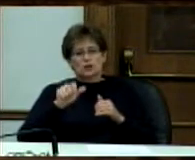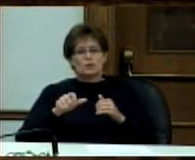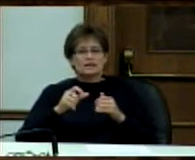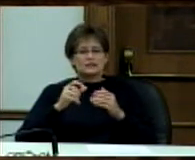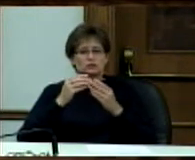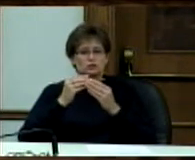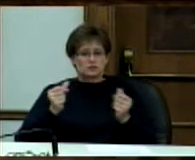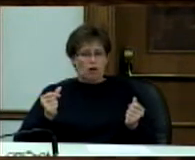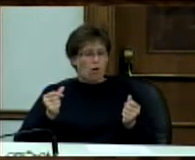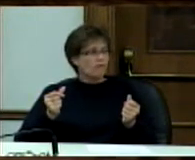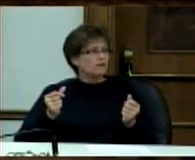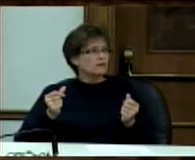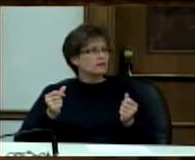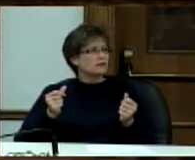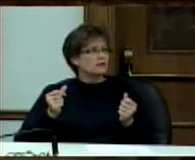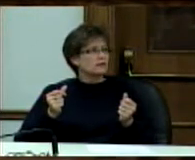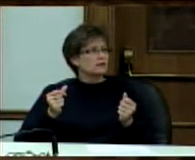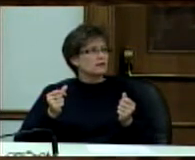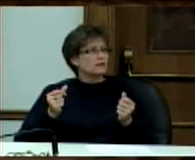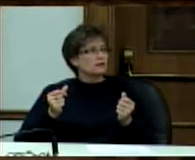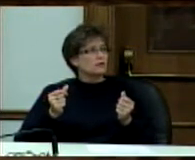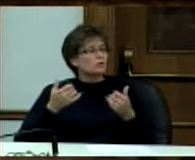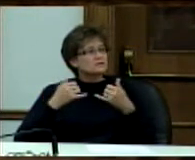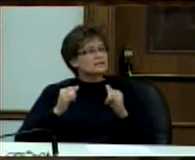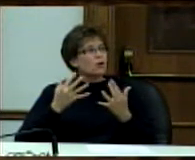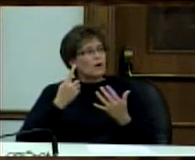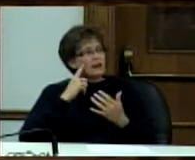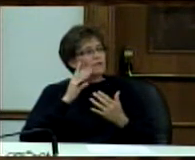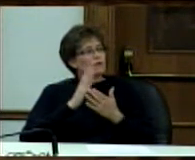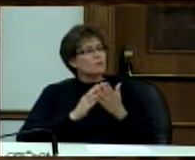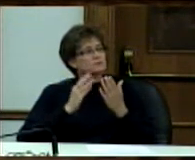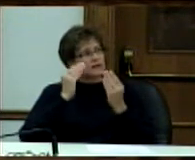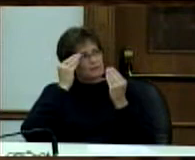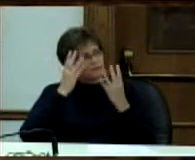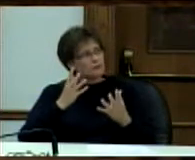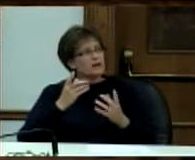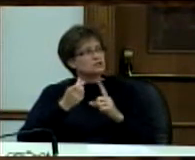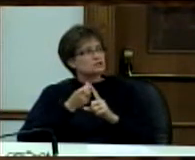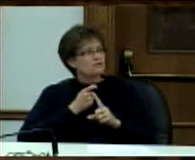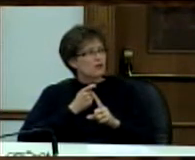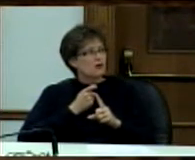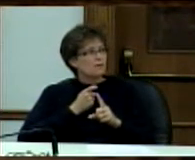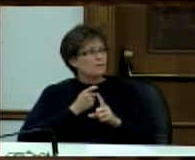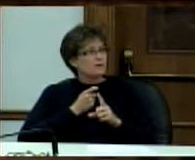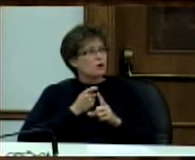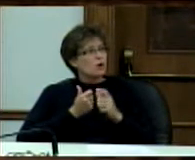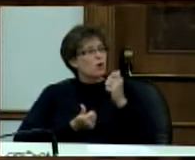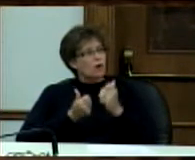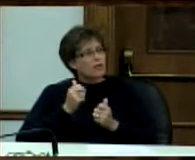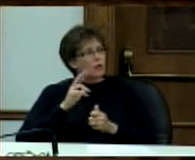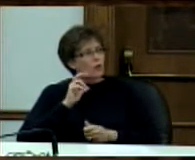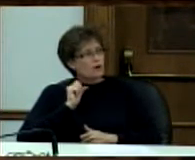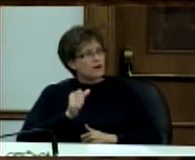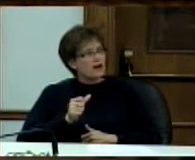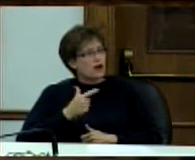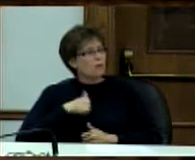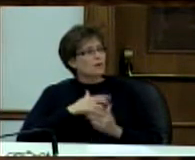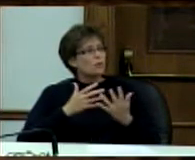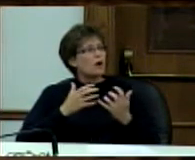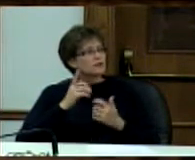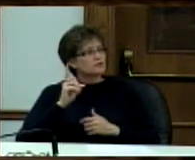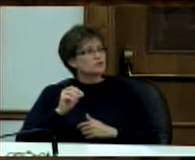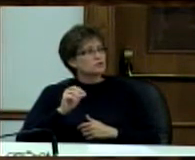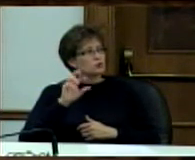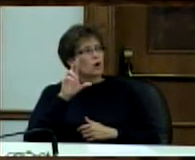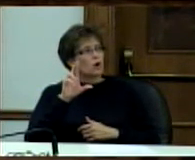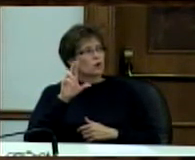settle, which we are still waiting for some information on, which is whether or not we